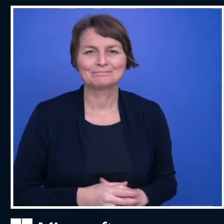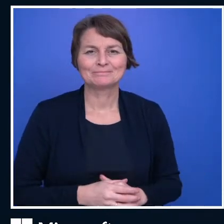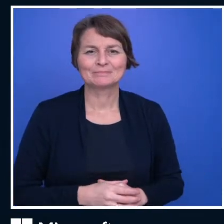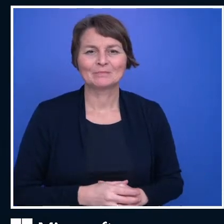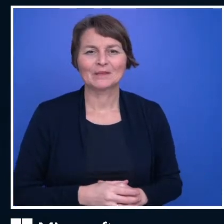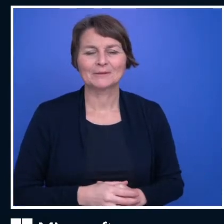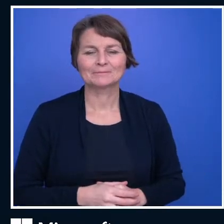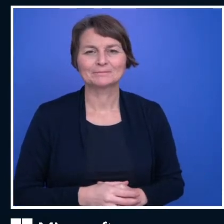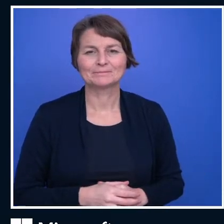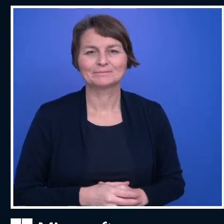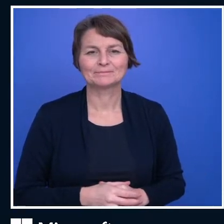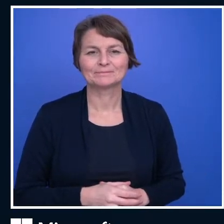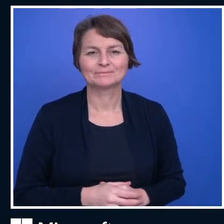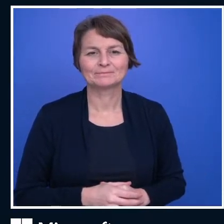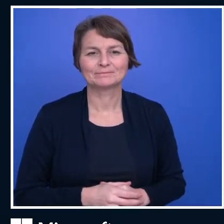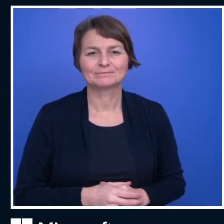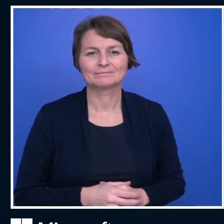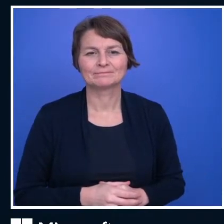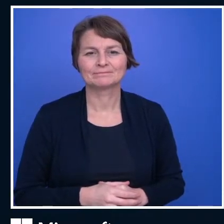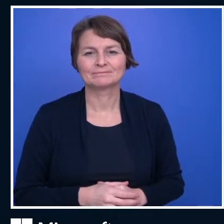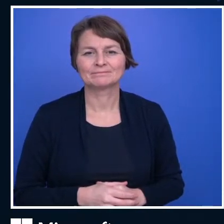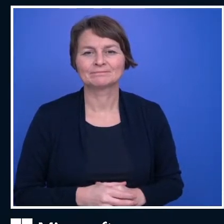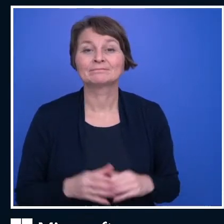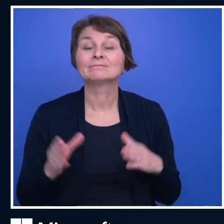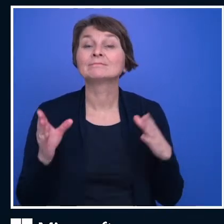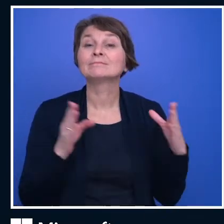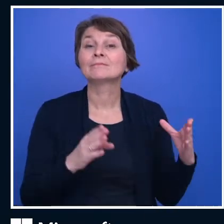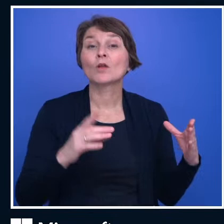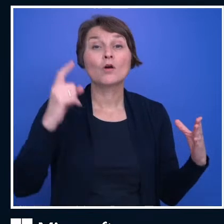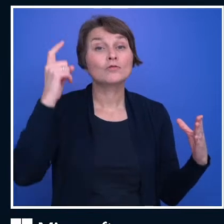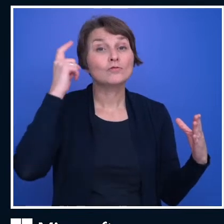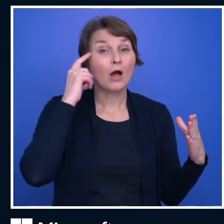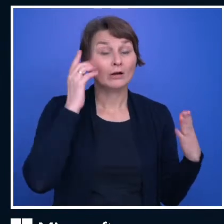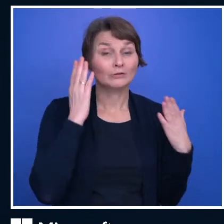in the cognitive services, computer vision,